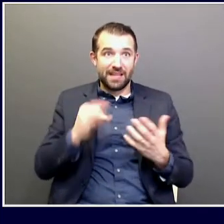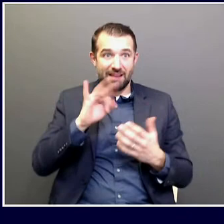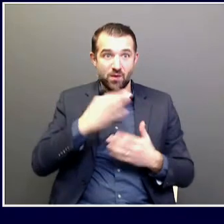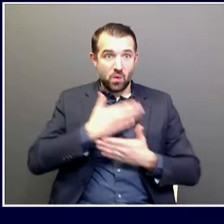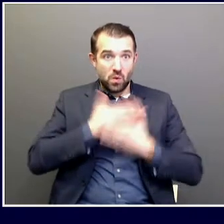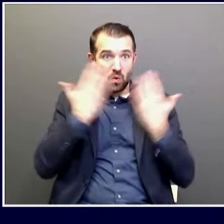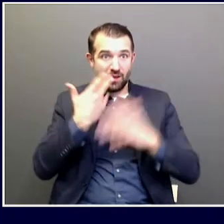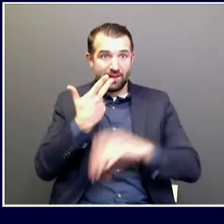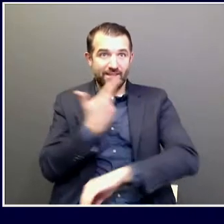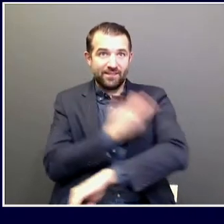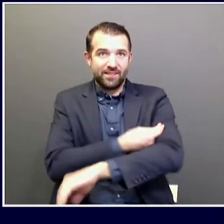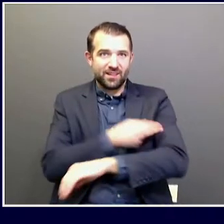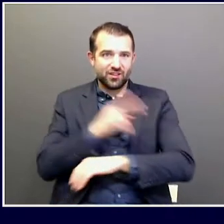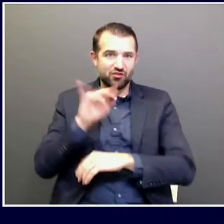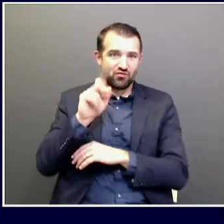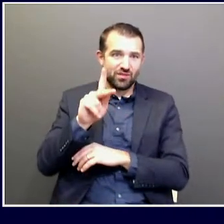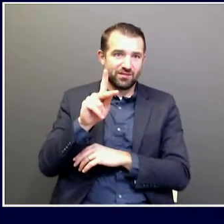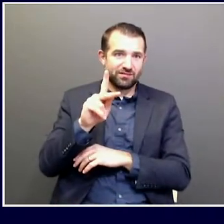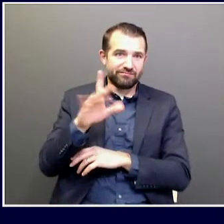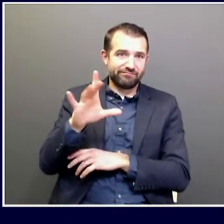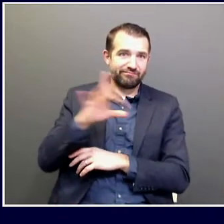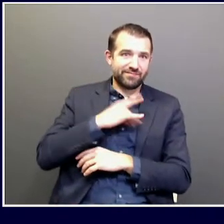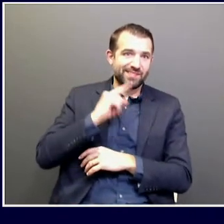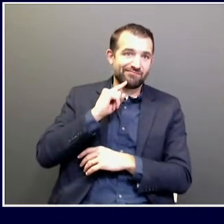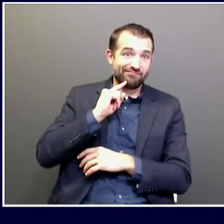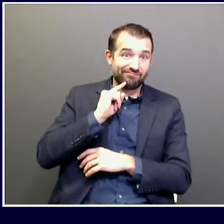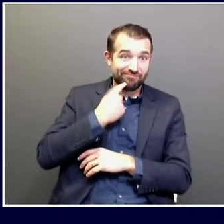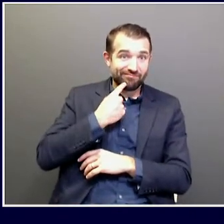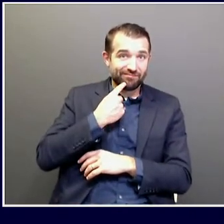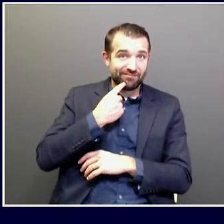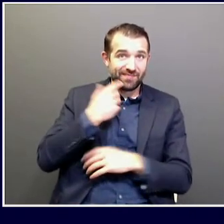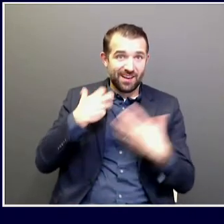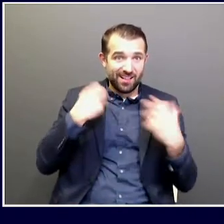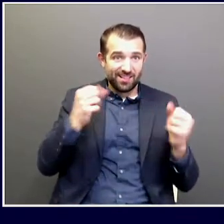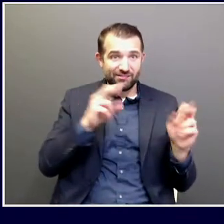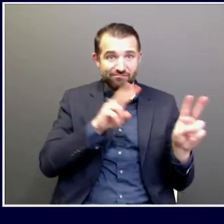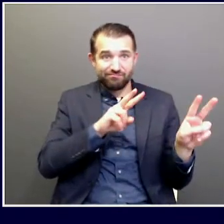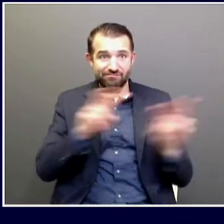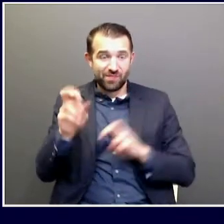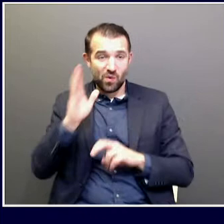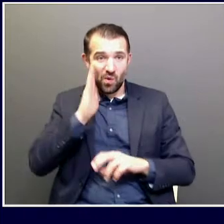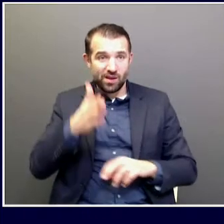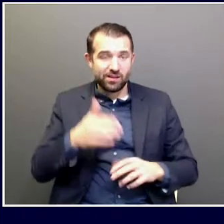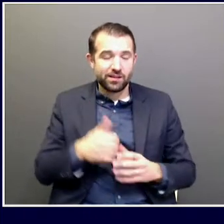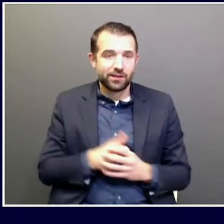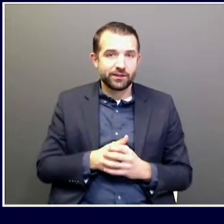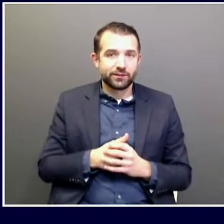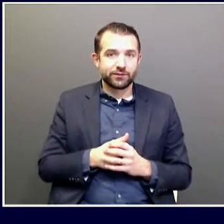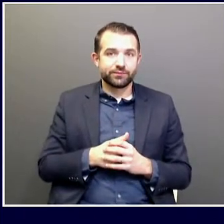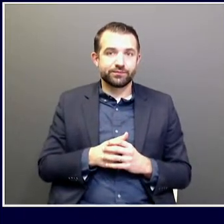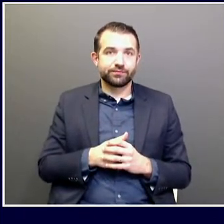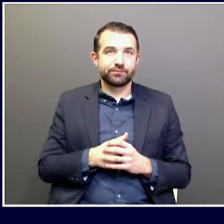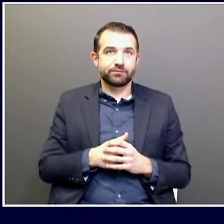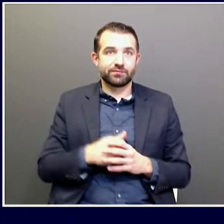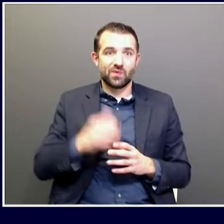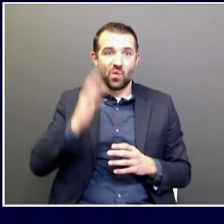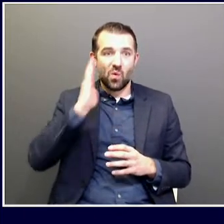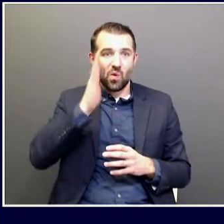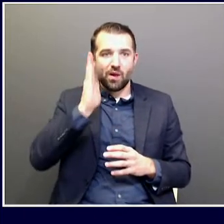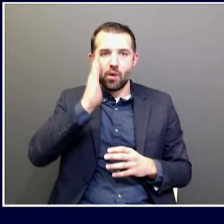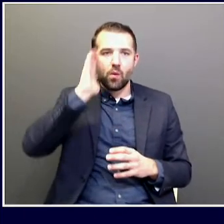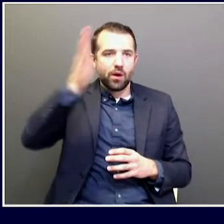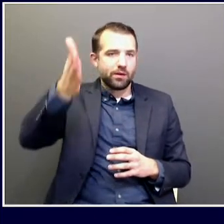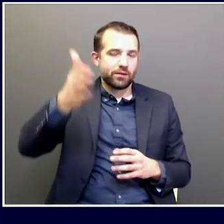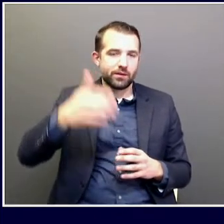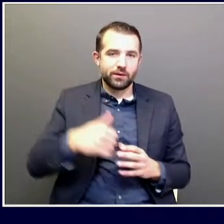getting COVID and suffering severe complications is significantly higher. That's not a risk anyone should have to take